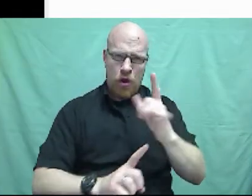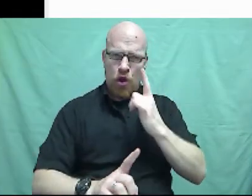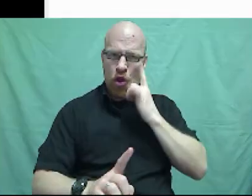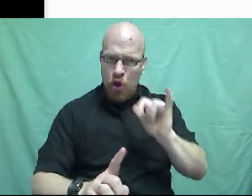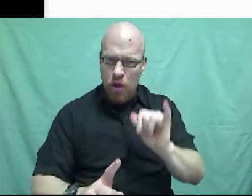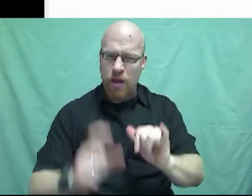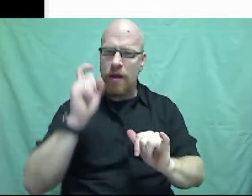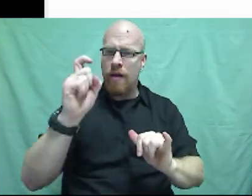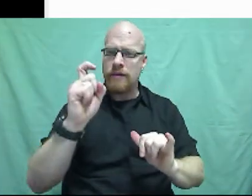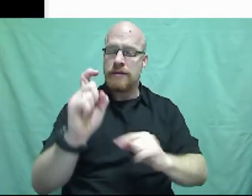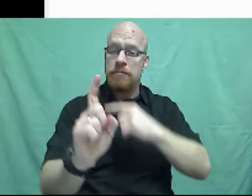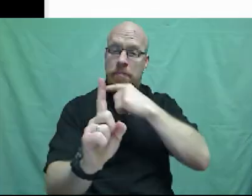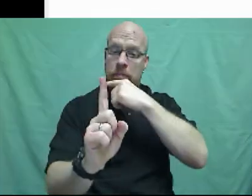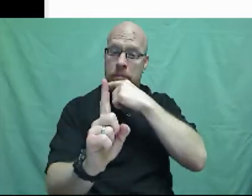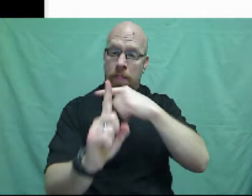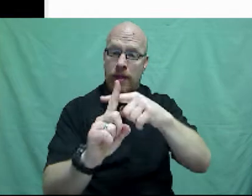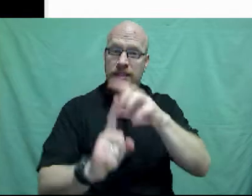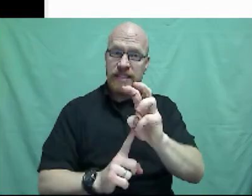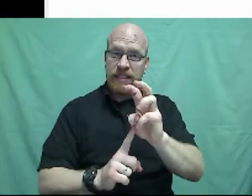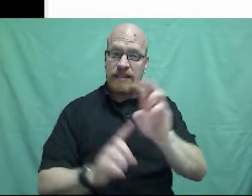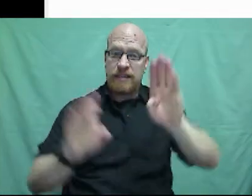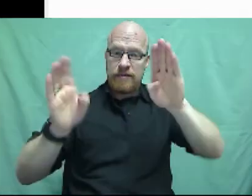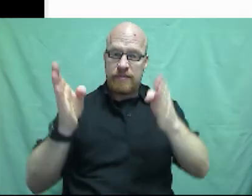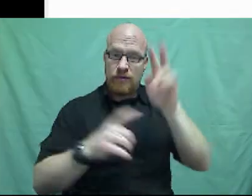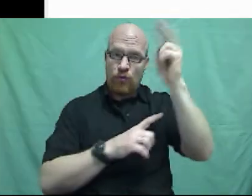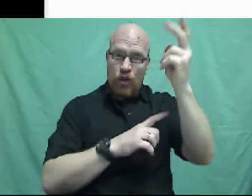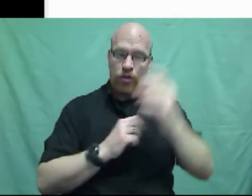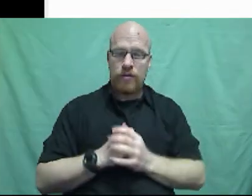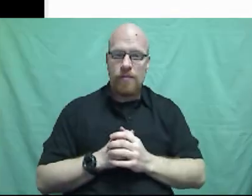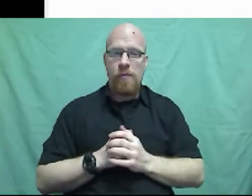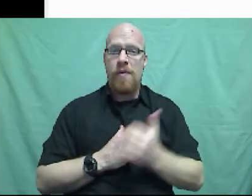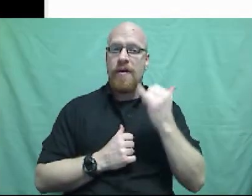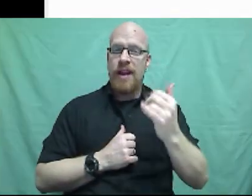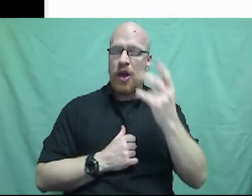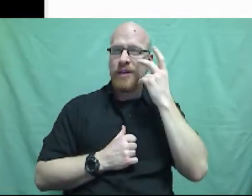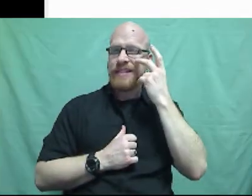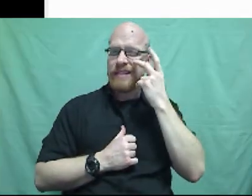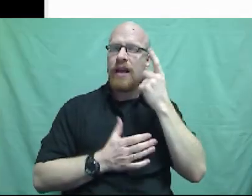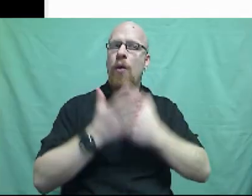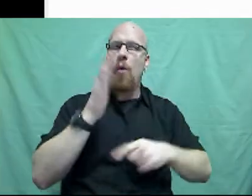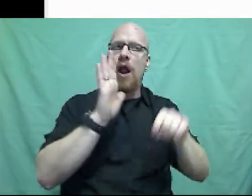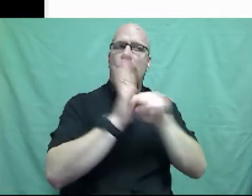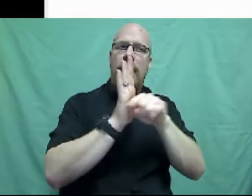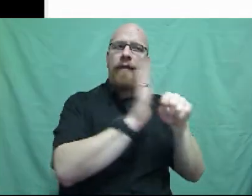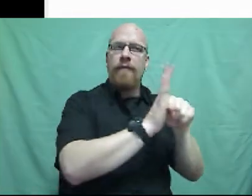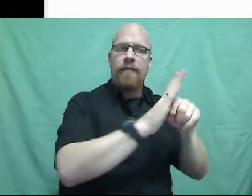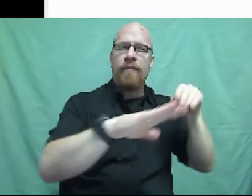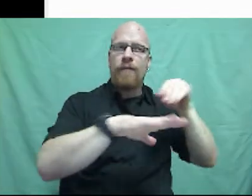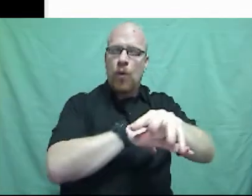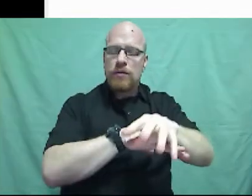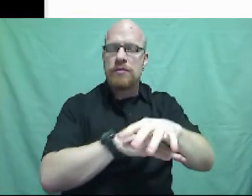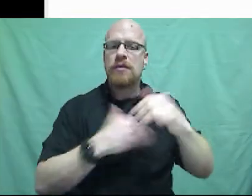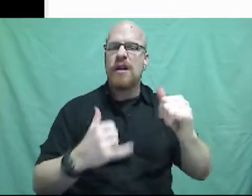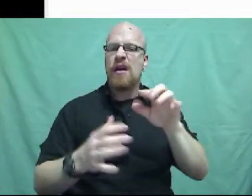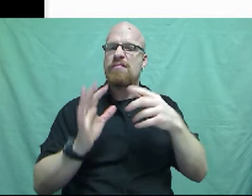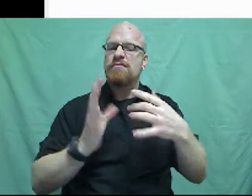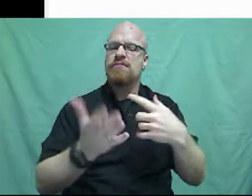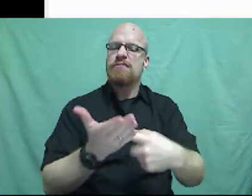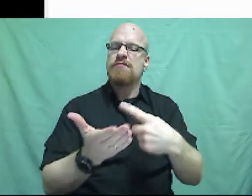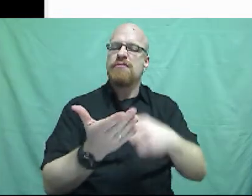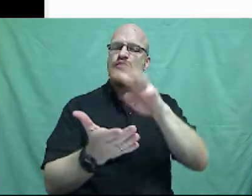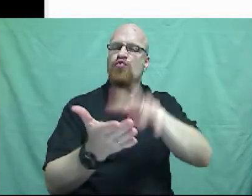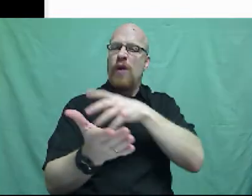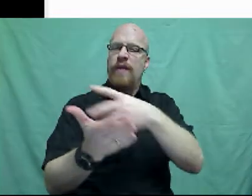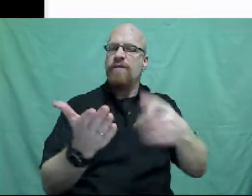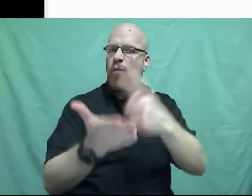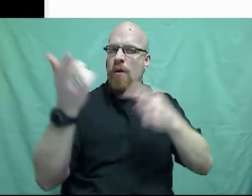h. I replaced h with a negative 6, and it became x plus 6. So it can